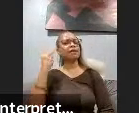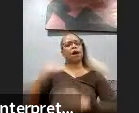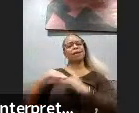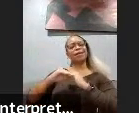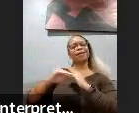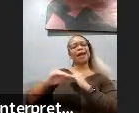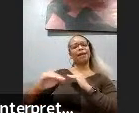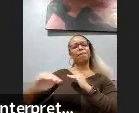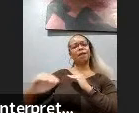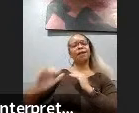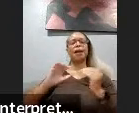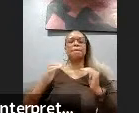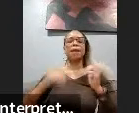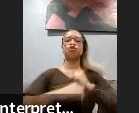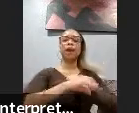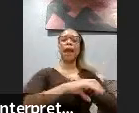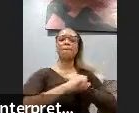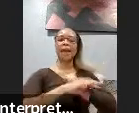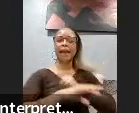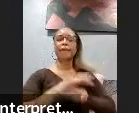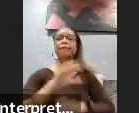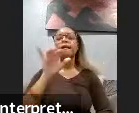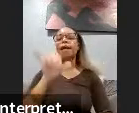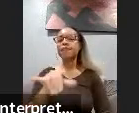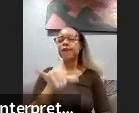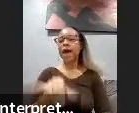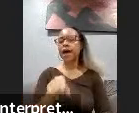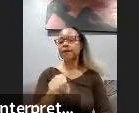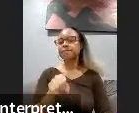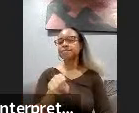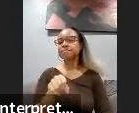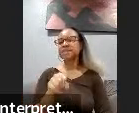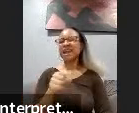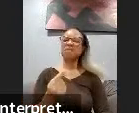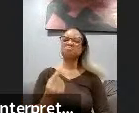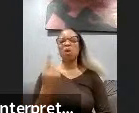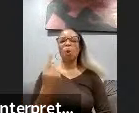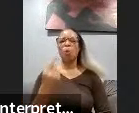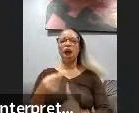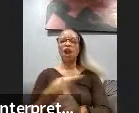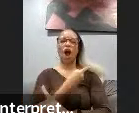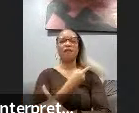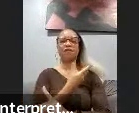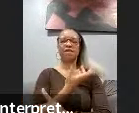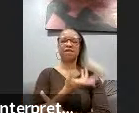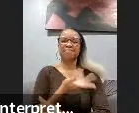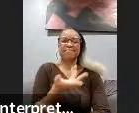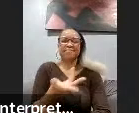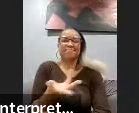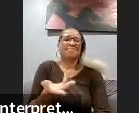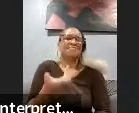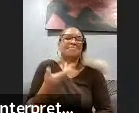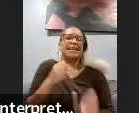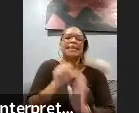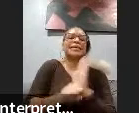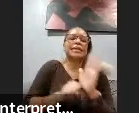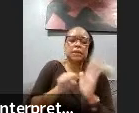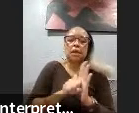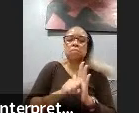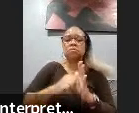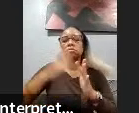on campaigns, which are kind of, one-offs for whatever the season or the disease or